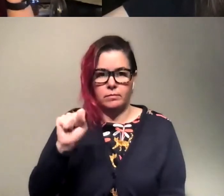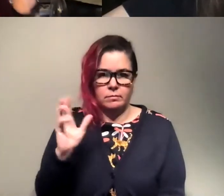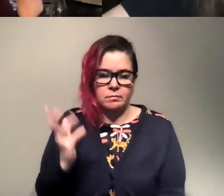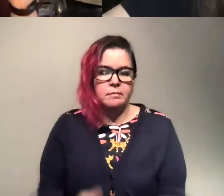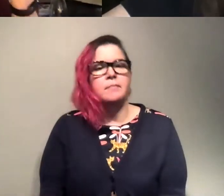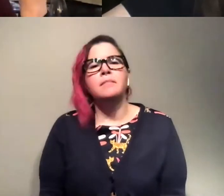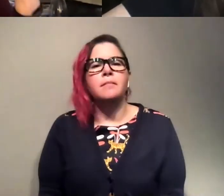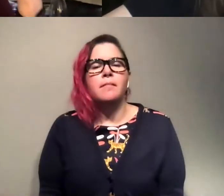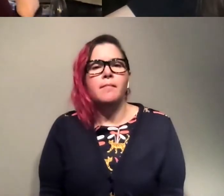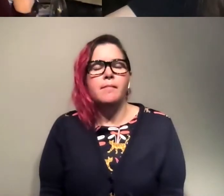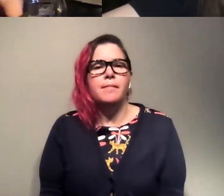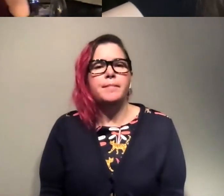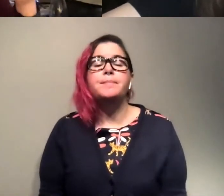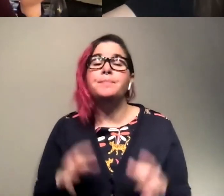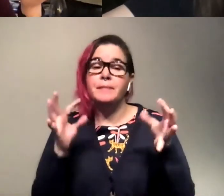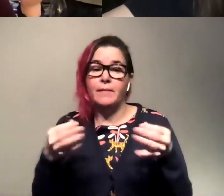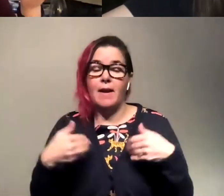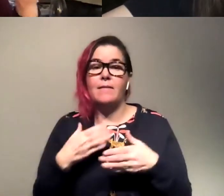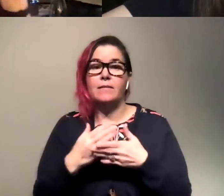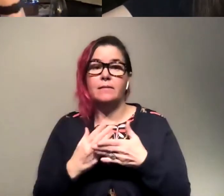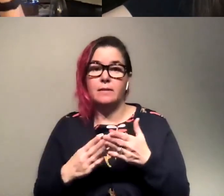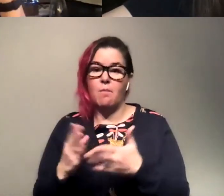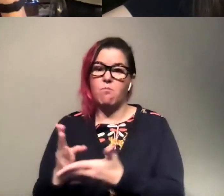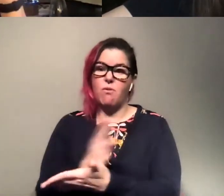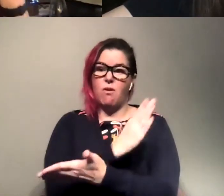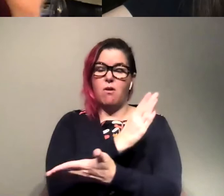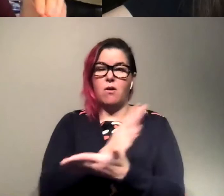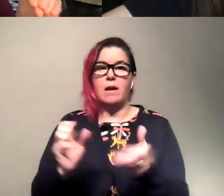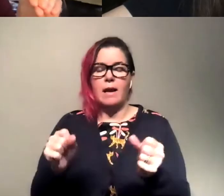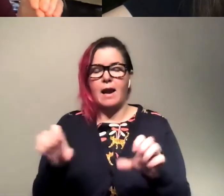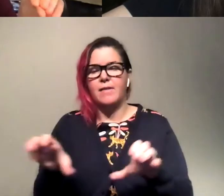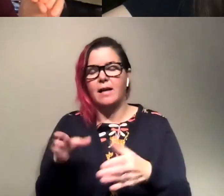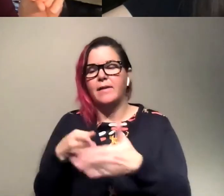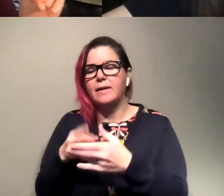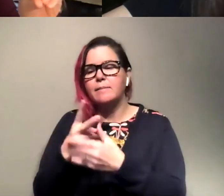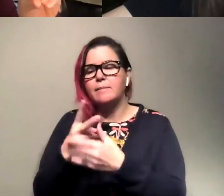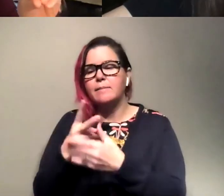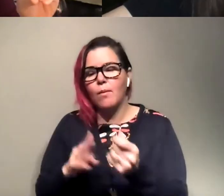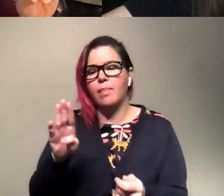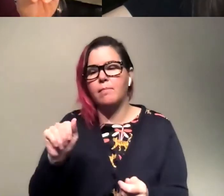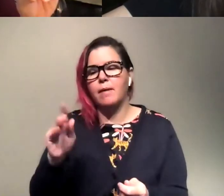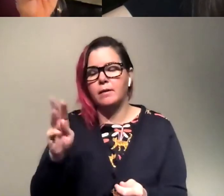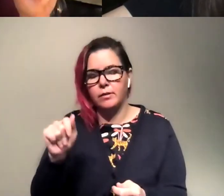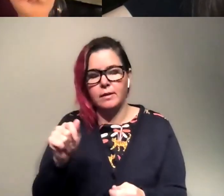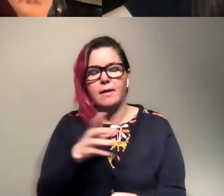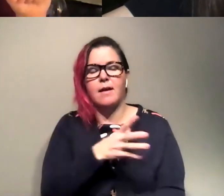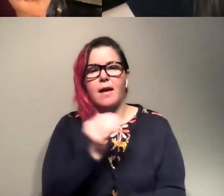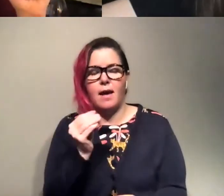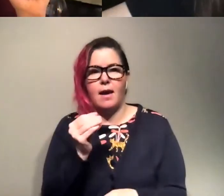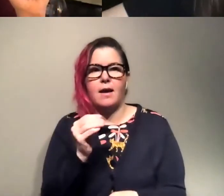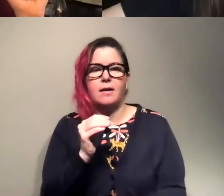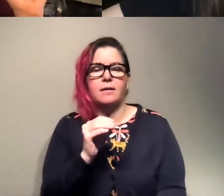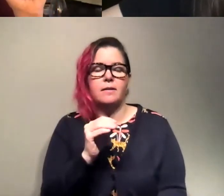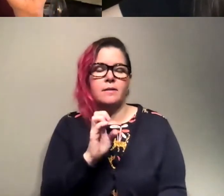so there definitely are some that are so broad that they can have activity against both bacteria and